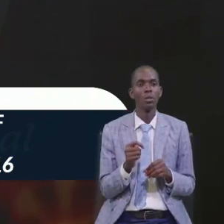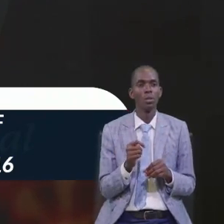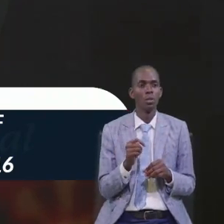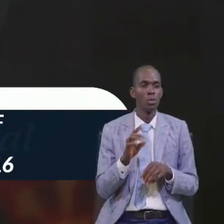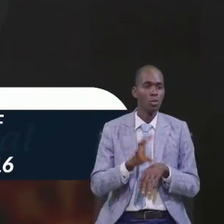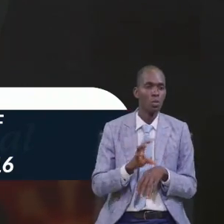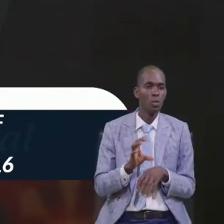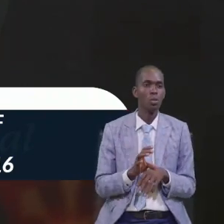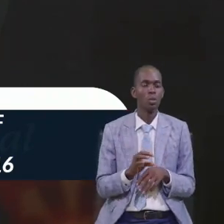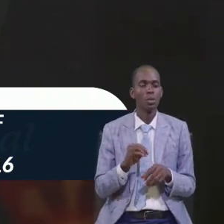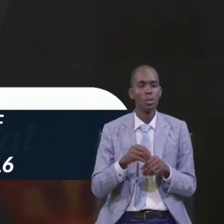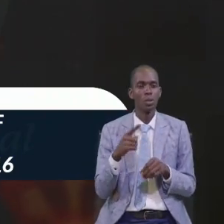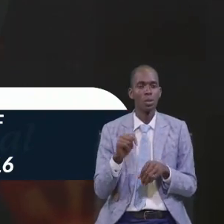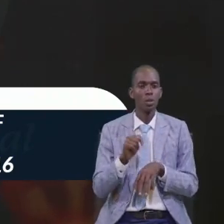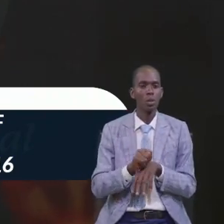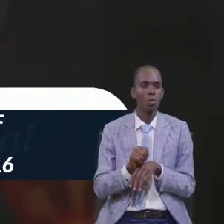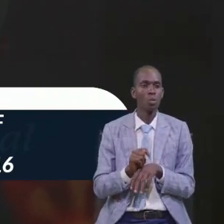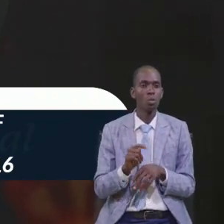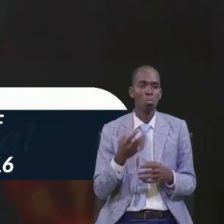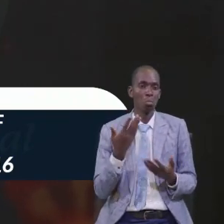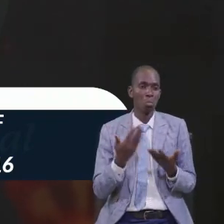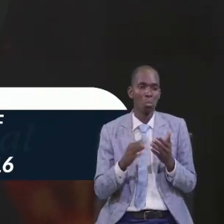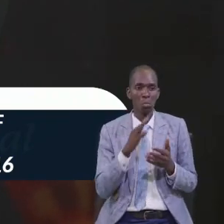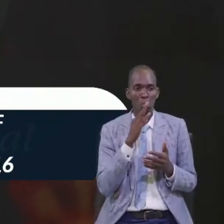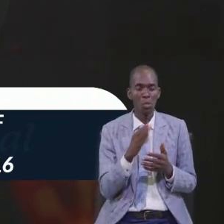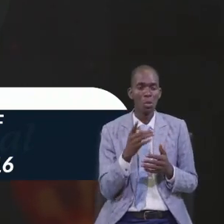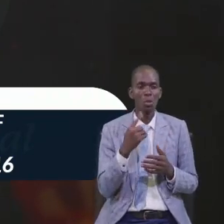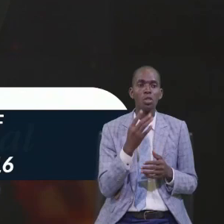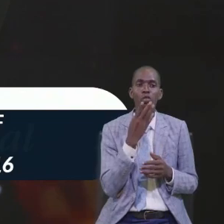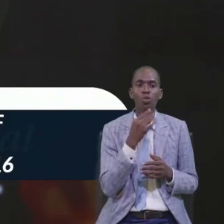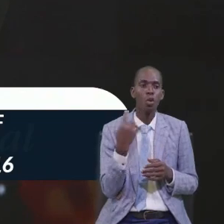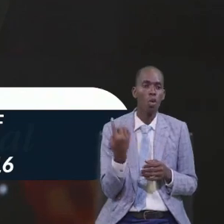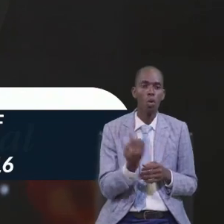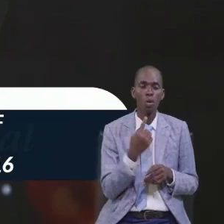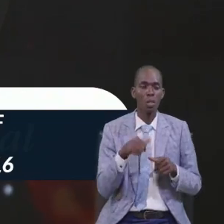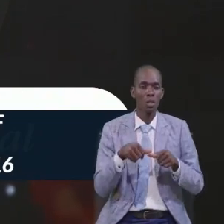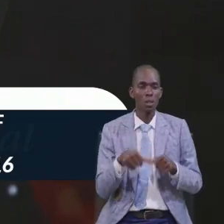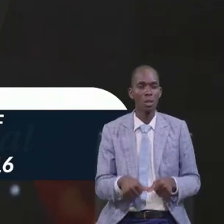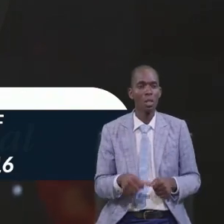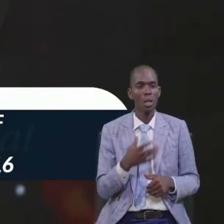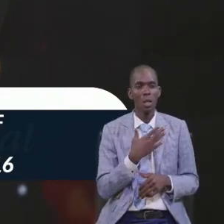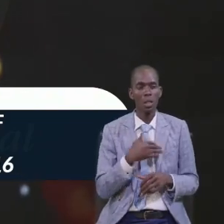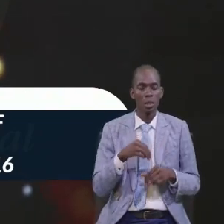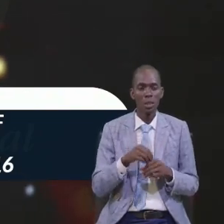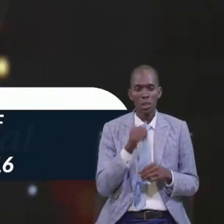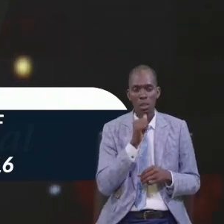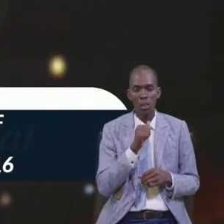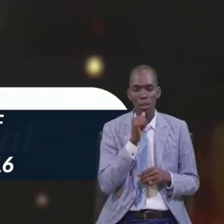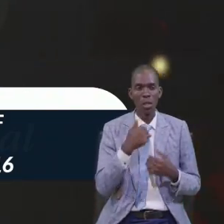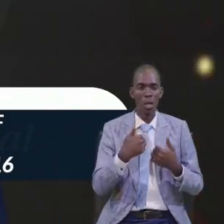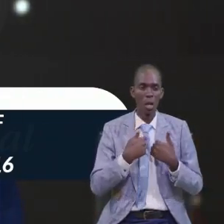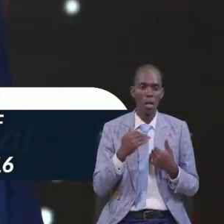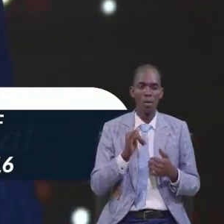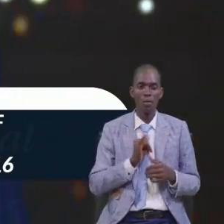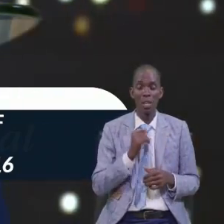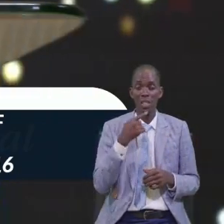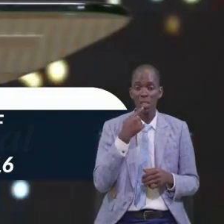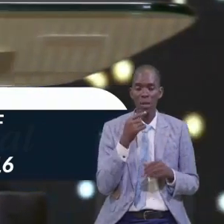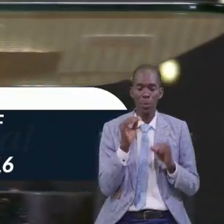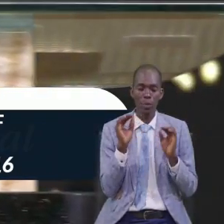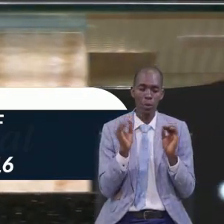temple, whither the Jews always resort, and in secret have I